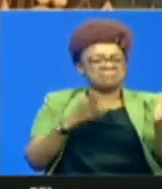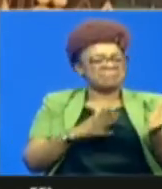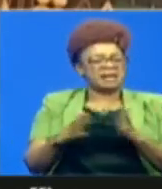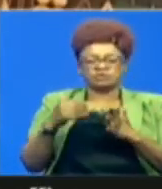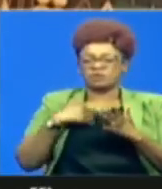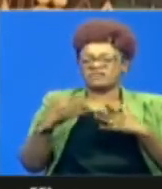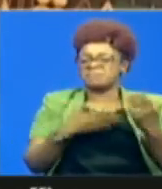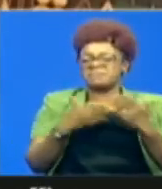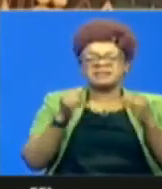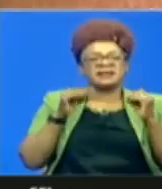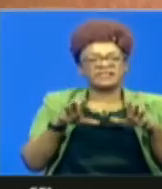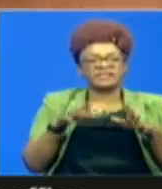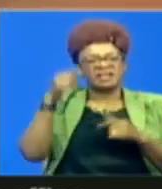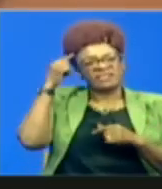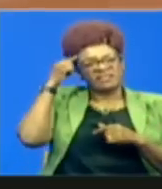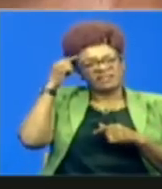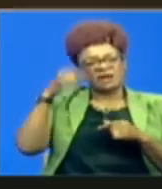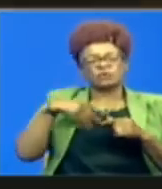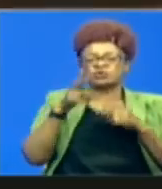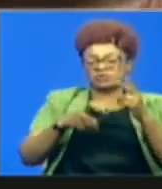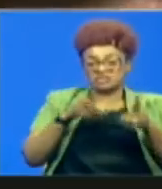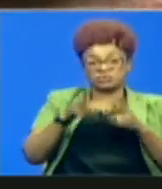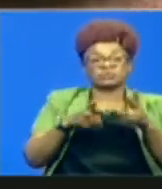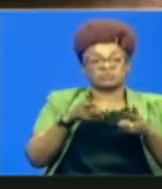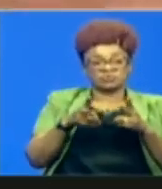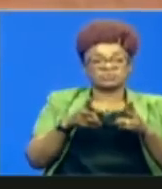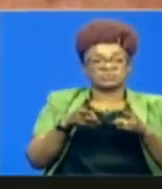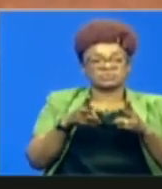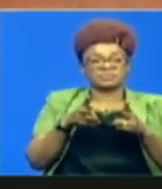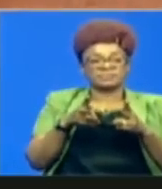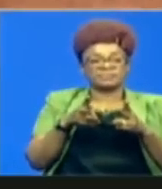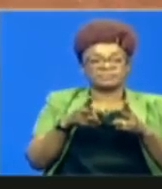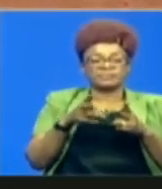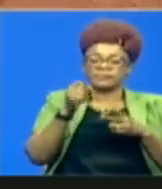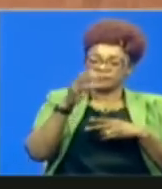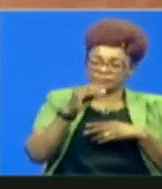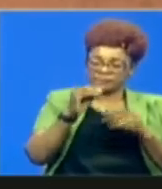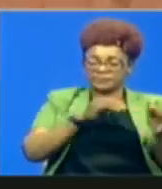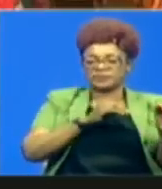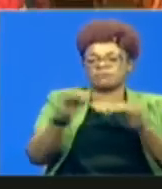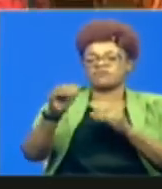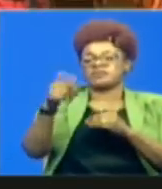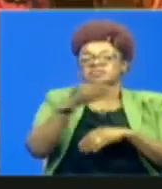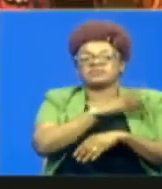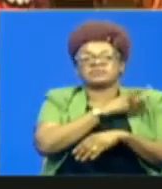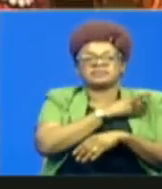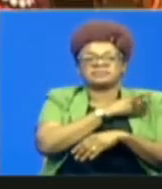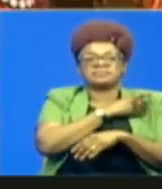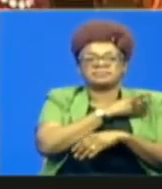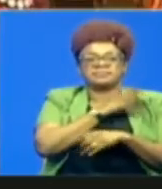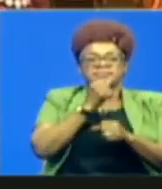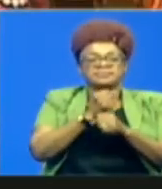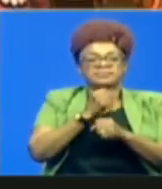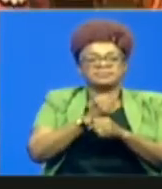now. I was 22. So I got another gyna. So we did the